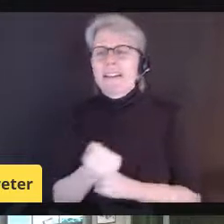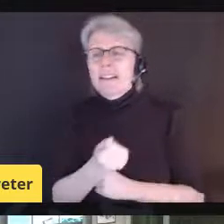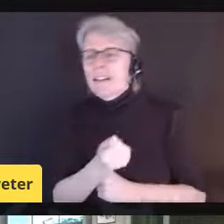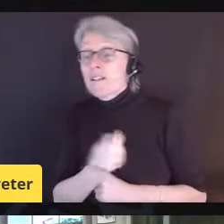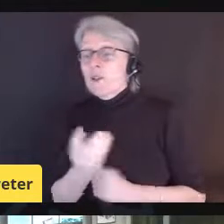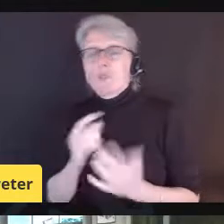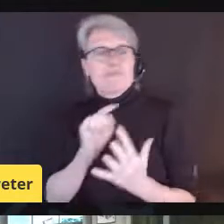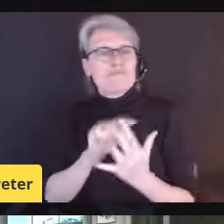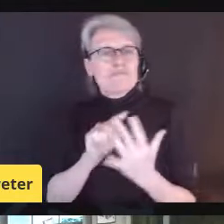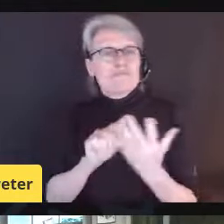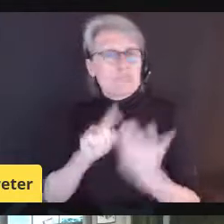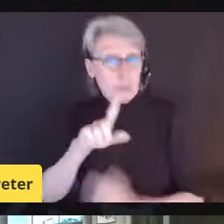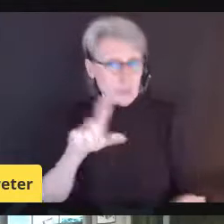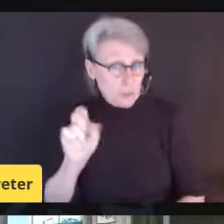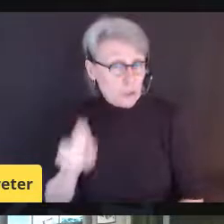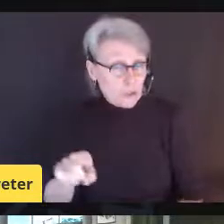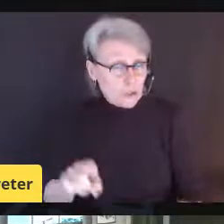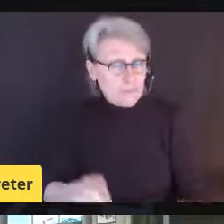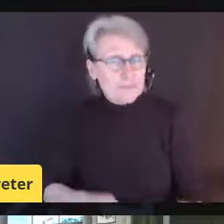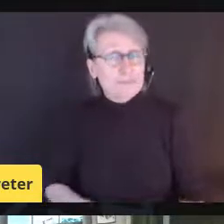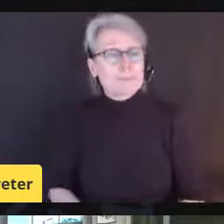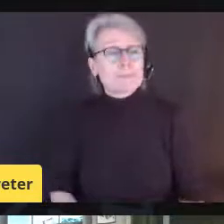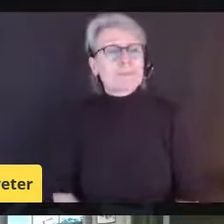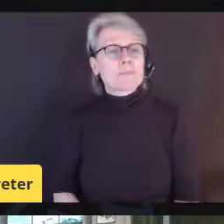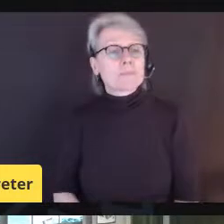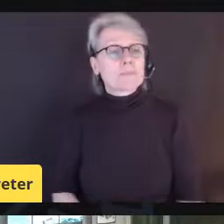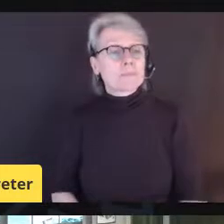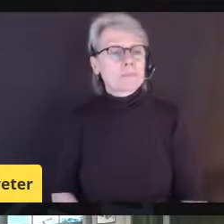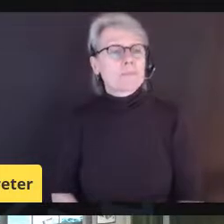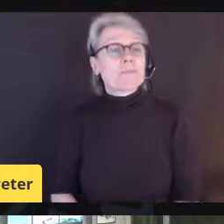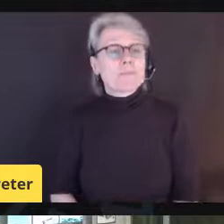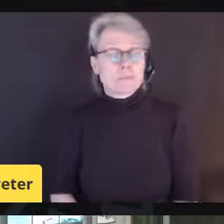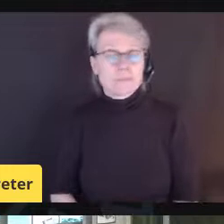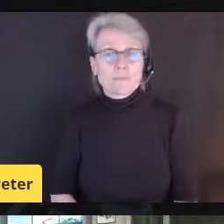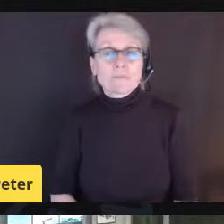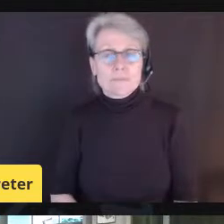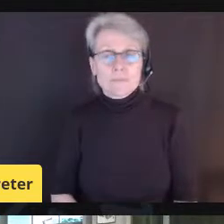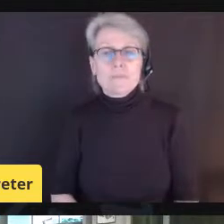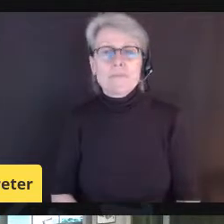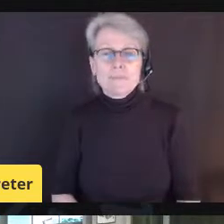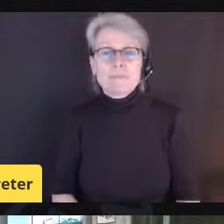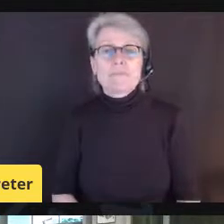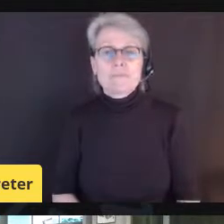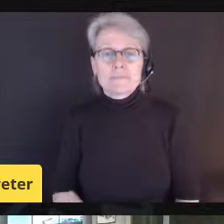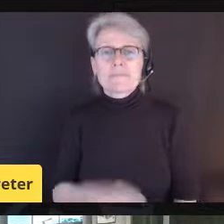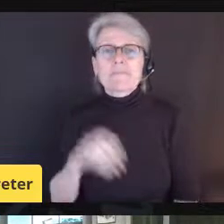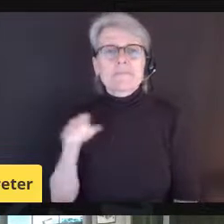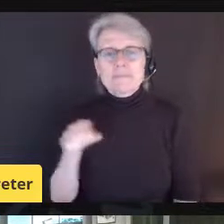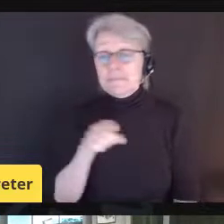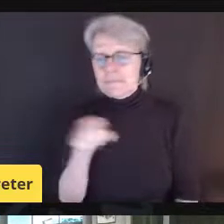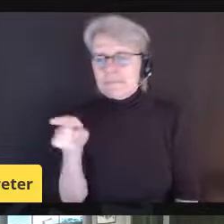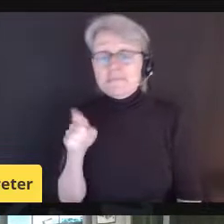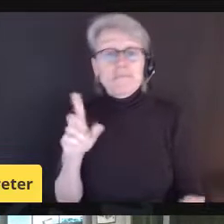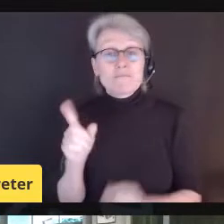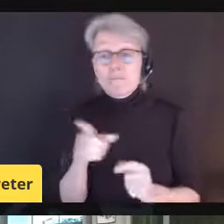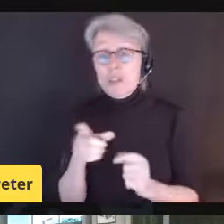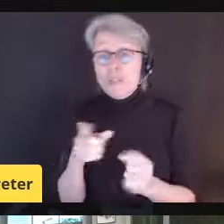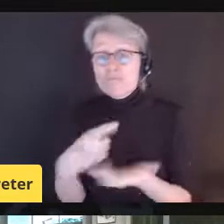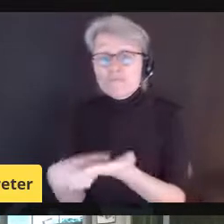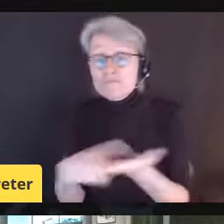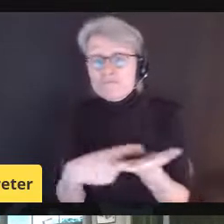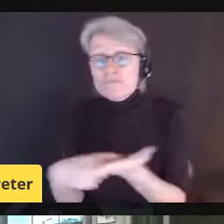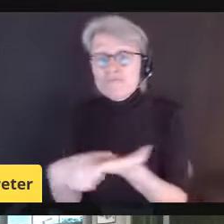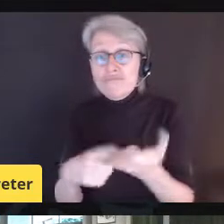questions that we have come up for you guys. And mentors, feel free to talk amongst yourself and make